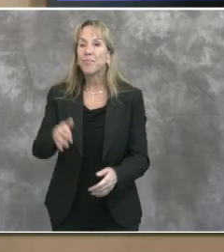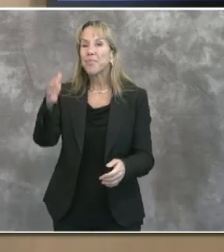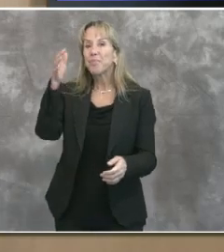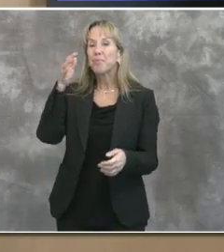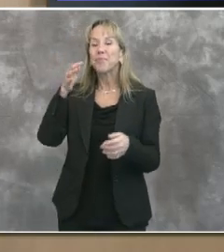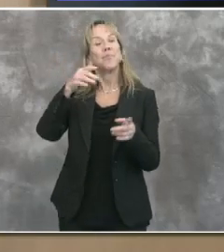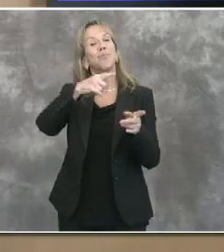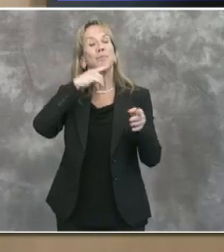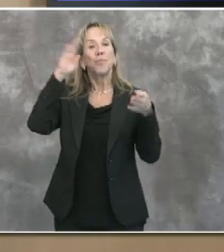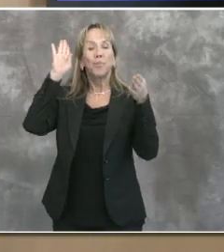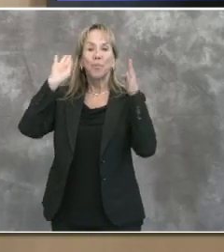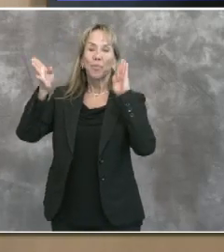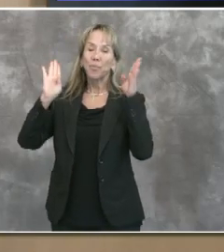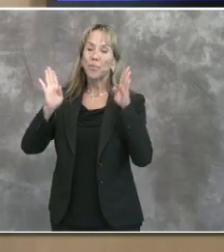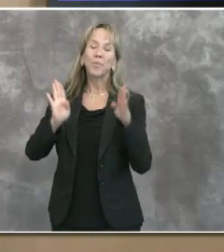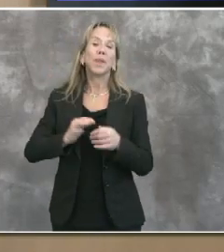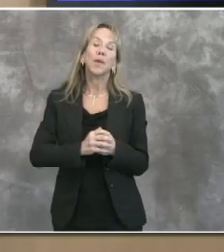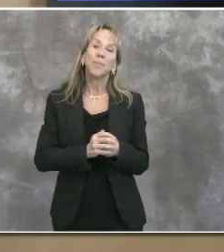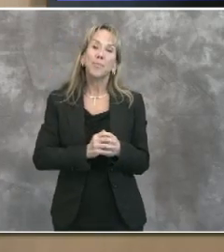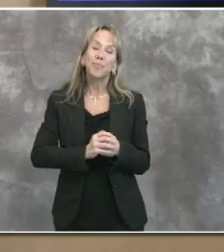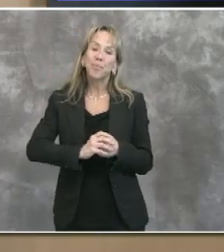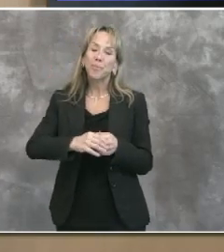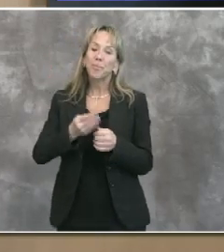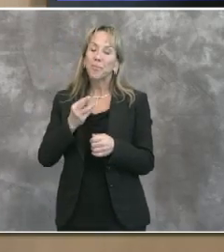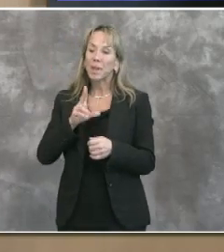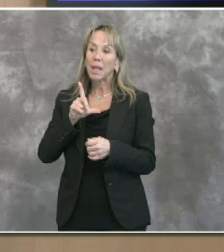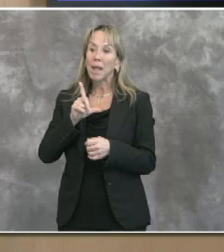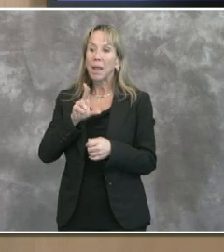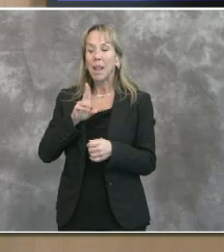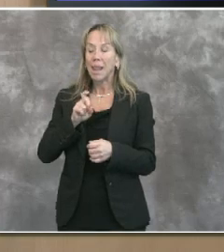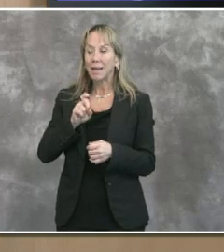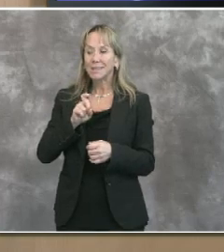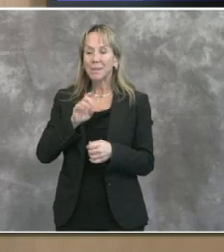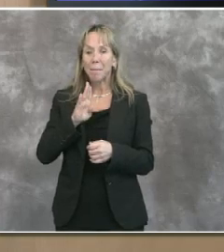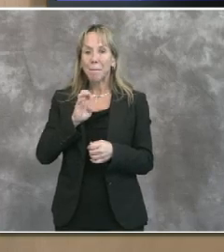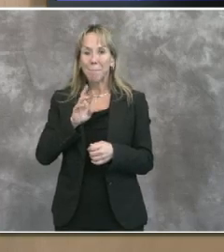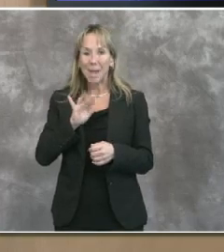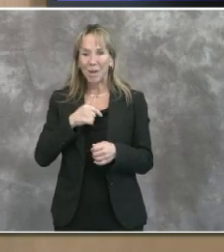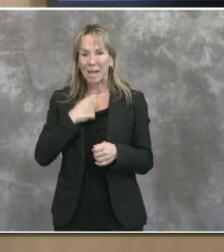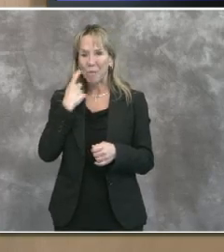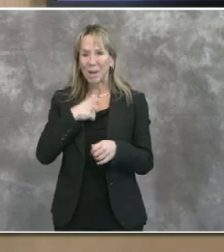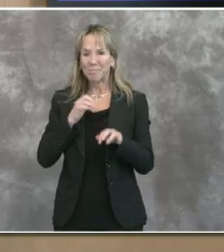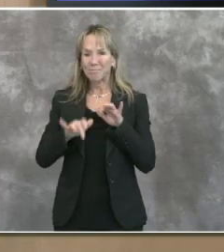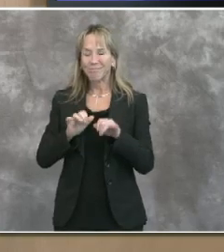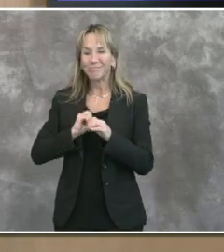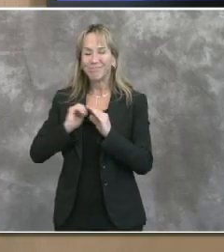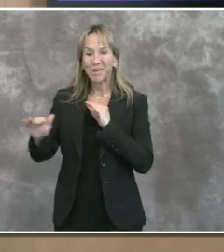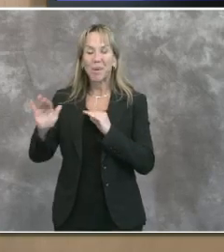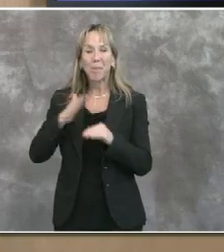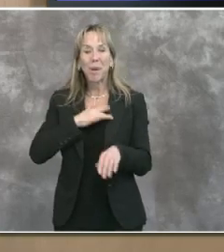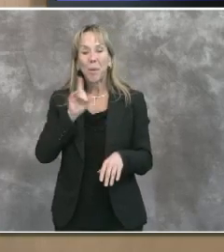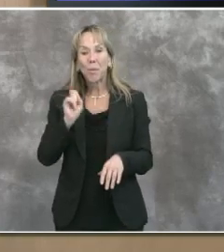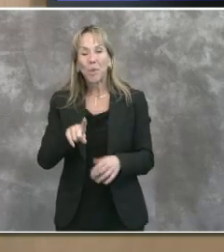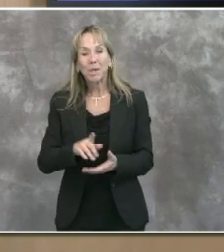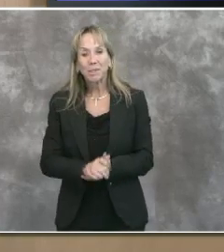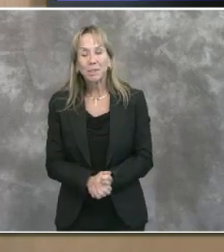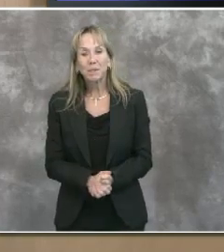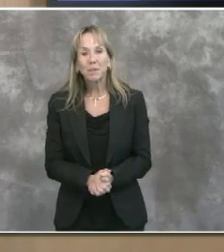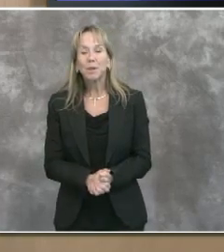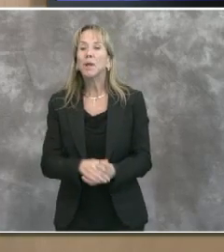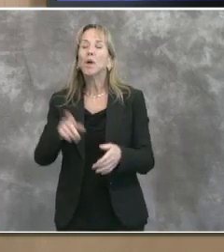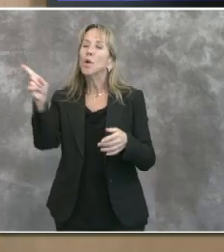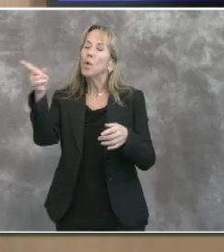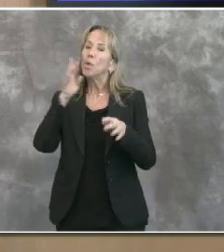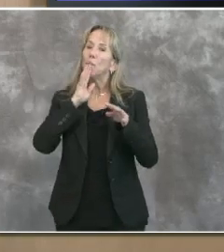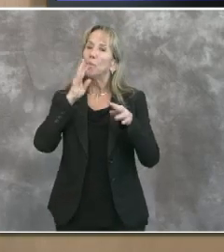Hi, this is Will Huntsberry. Thanks for taking my question. So, as you guys have mentioned today, and the